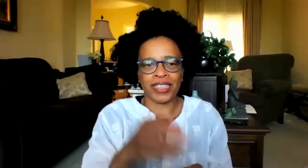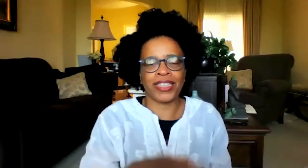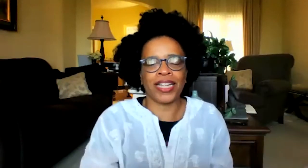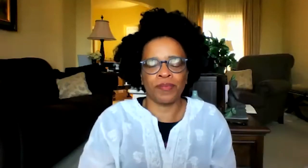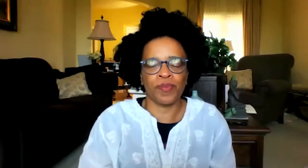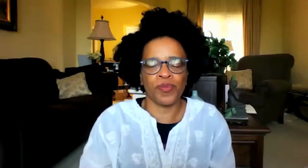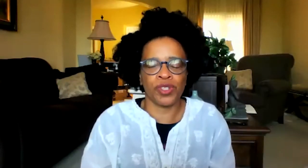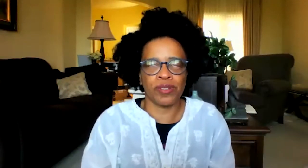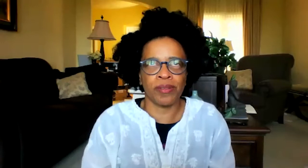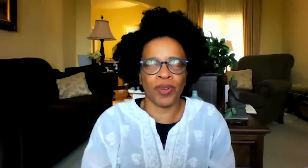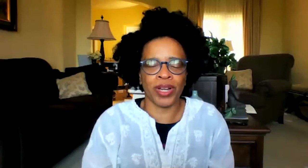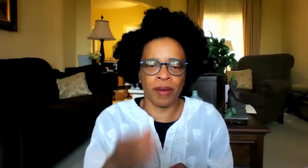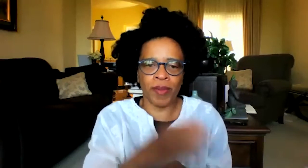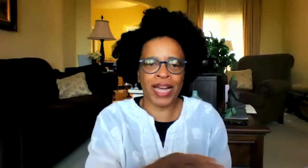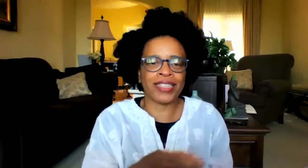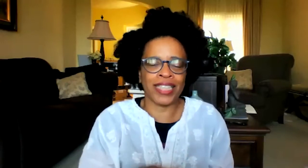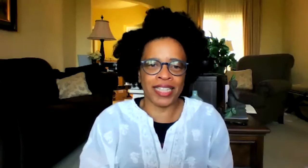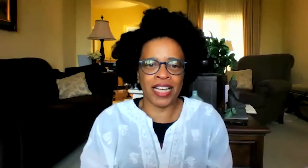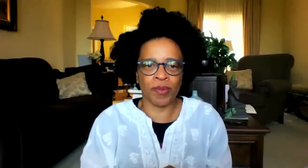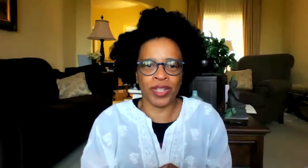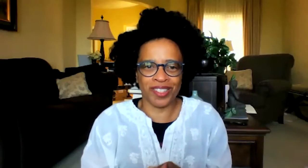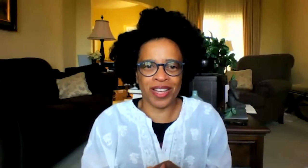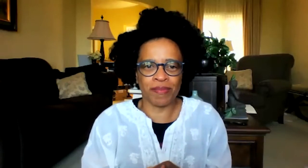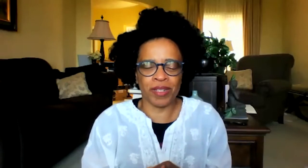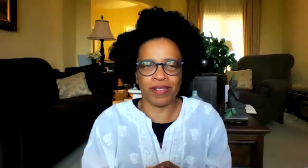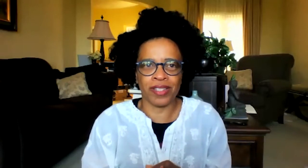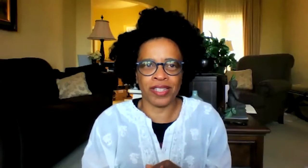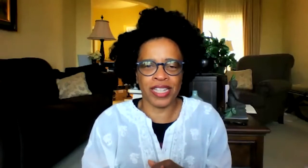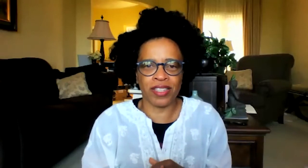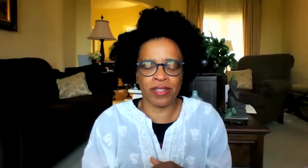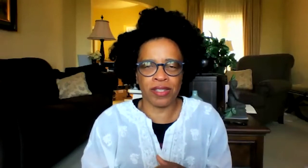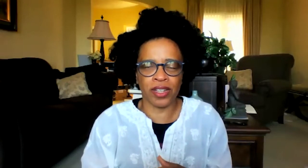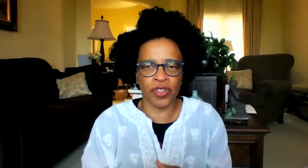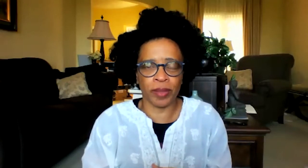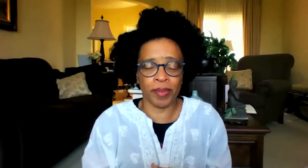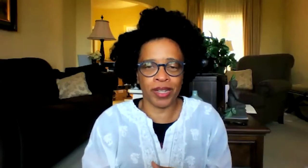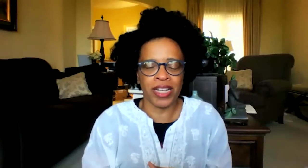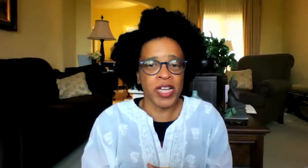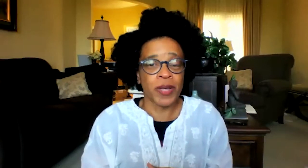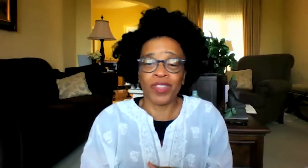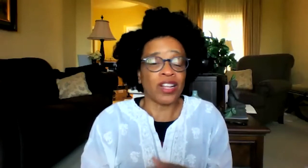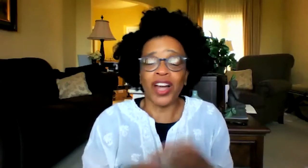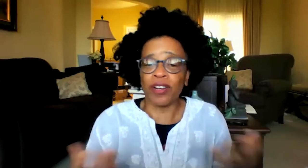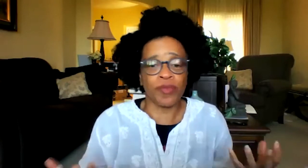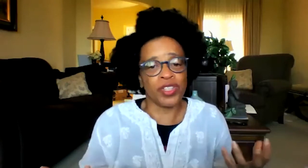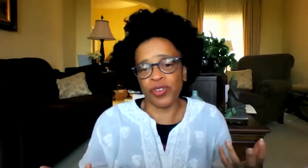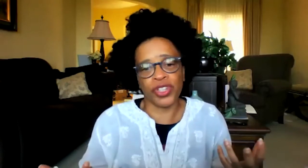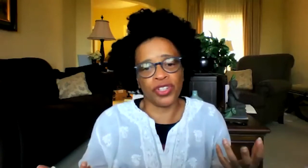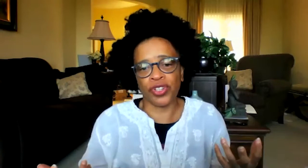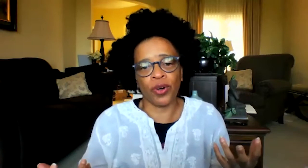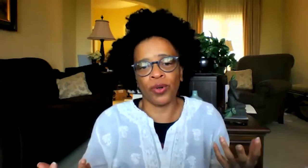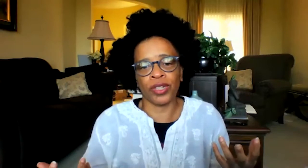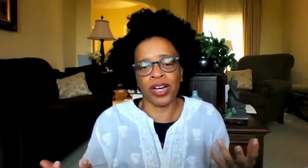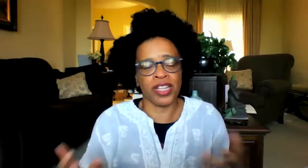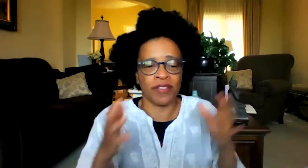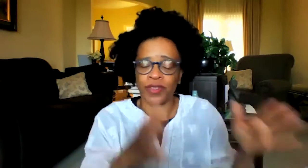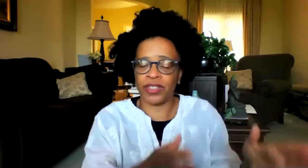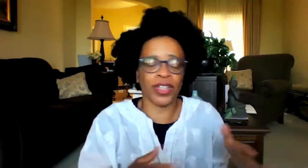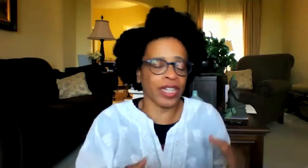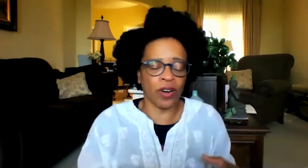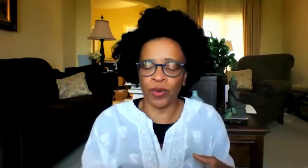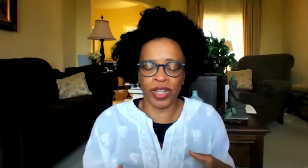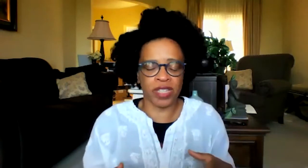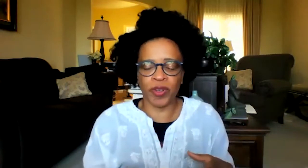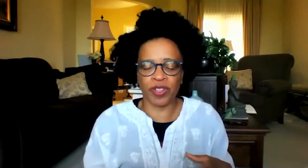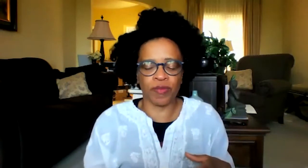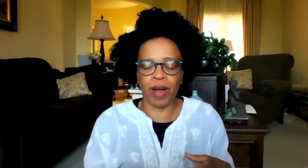But just coming back to that last point that you asked me to at least touch on a bit, a lot of research has shown us, and if we